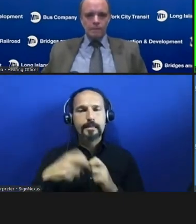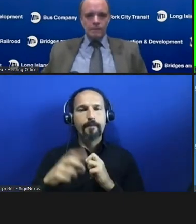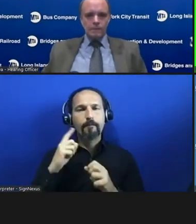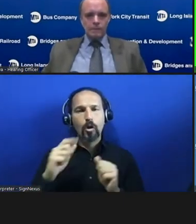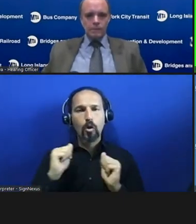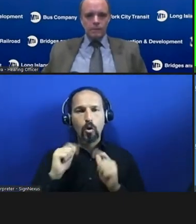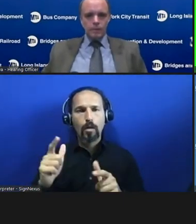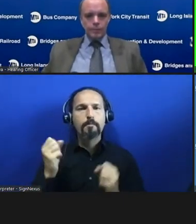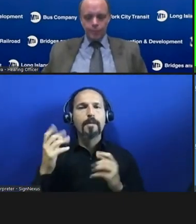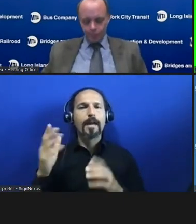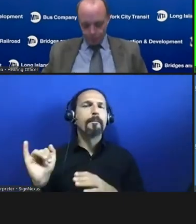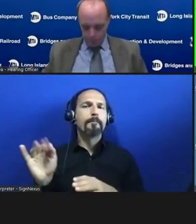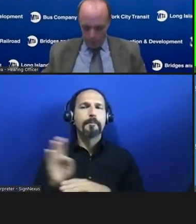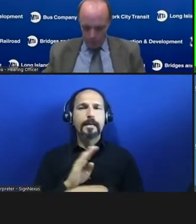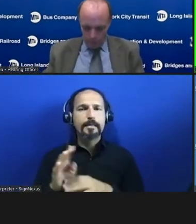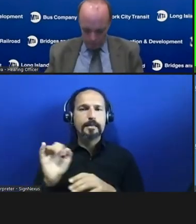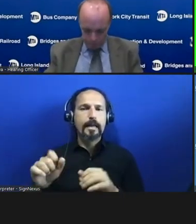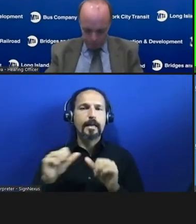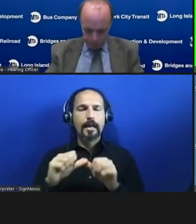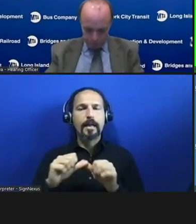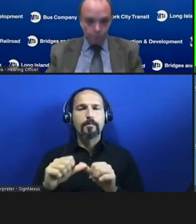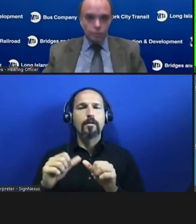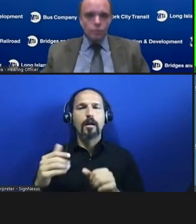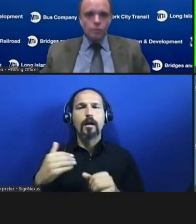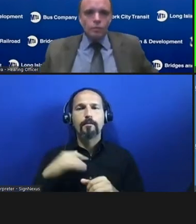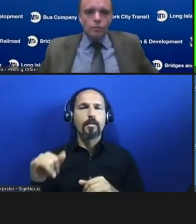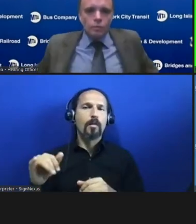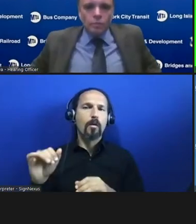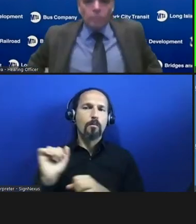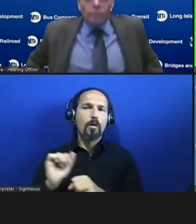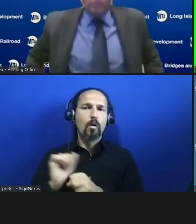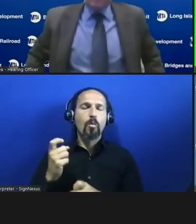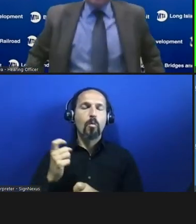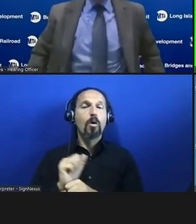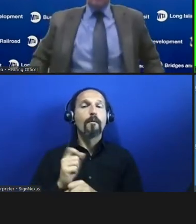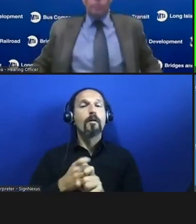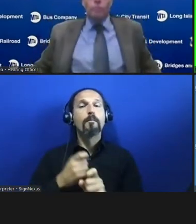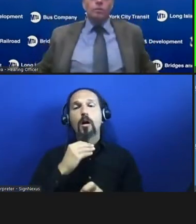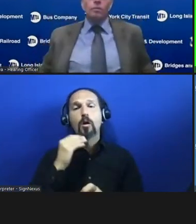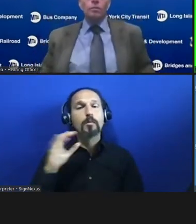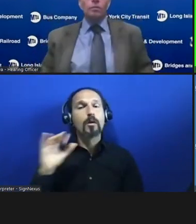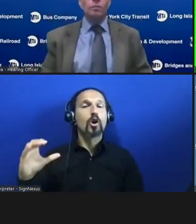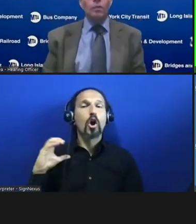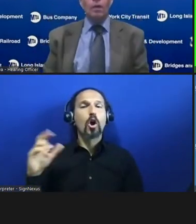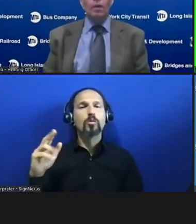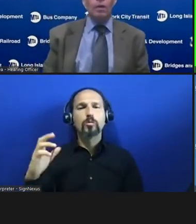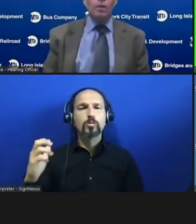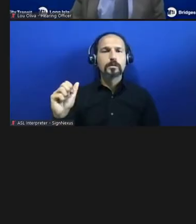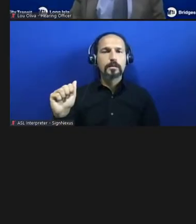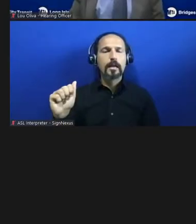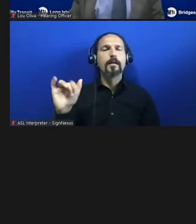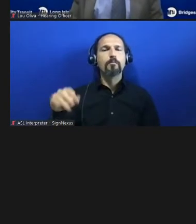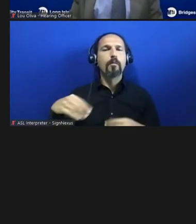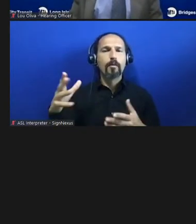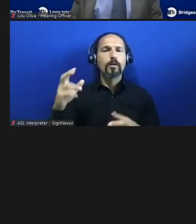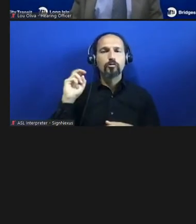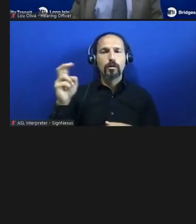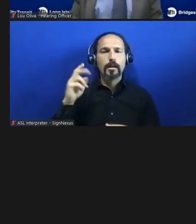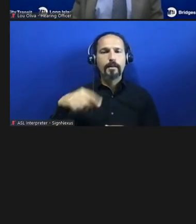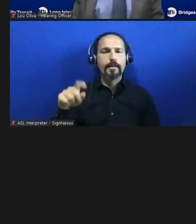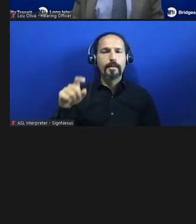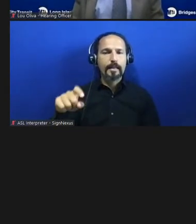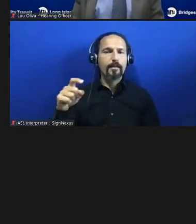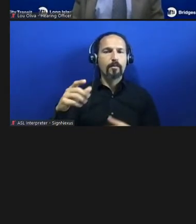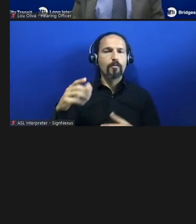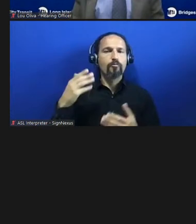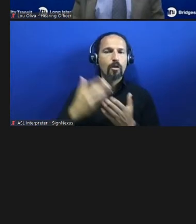and while many businesses were able to keep operating by having their employees work from home Coach USA was out there providing transportation to those who needed to get